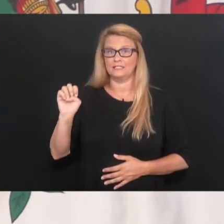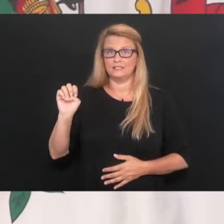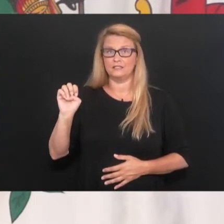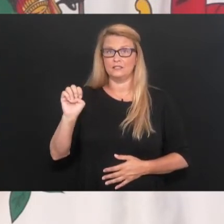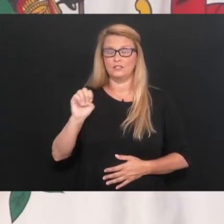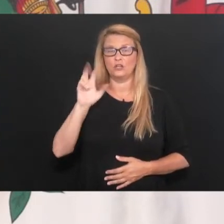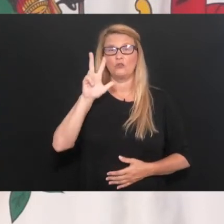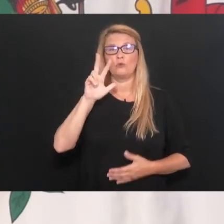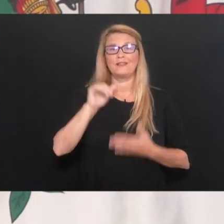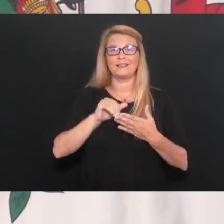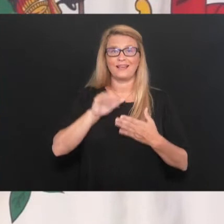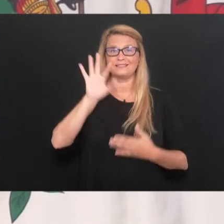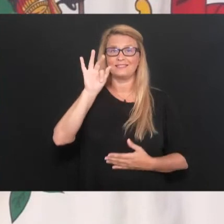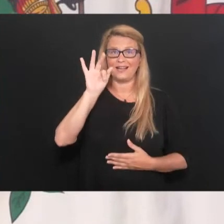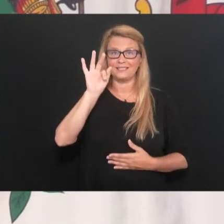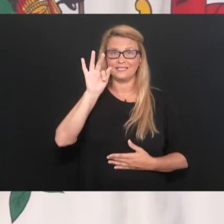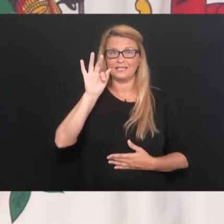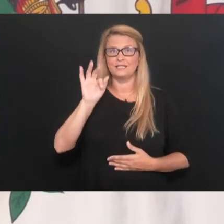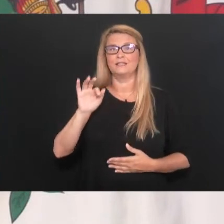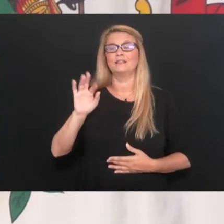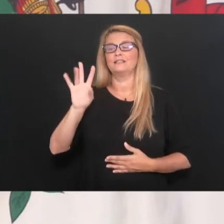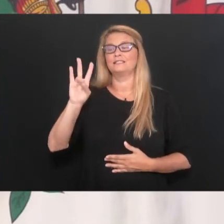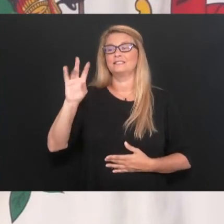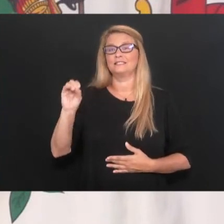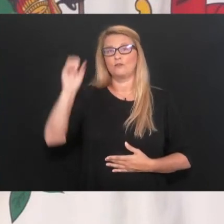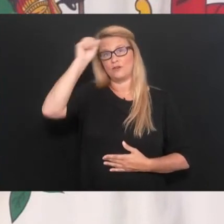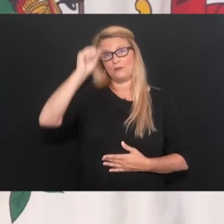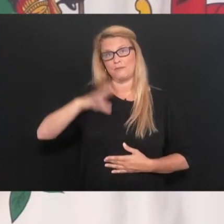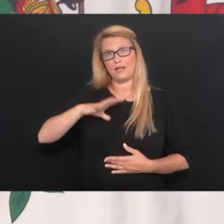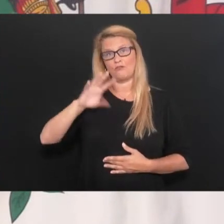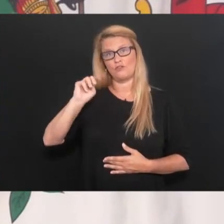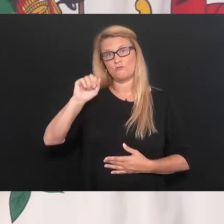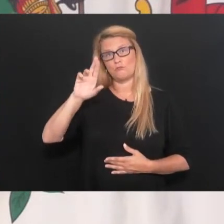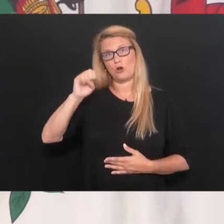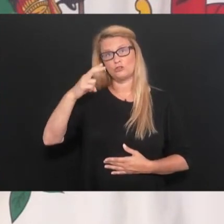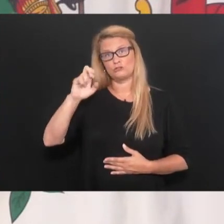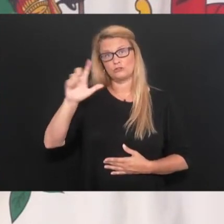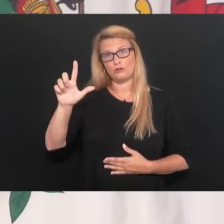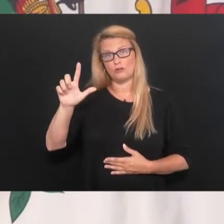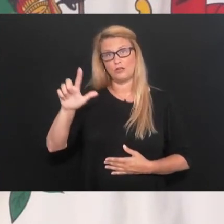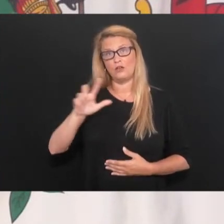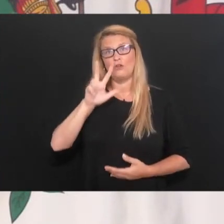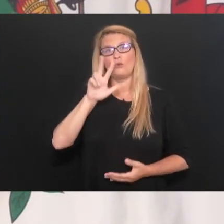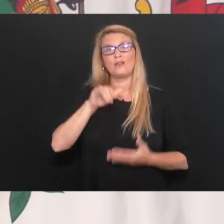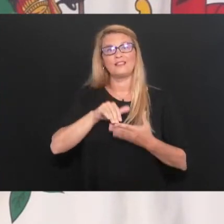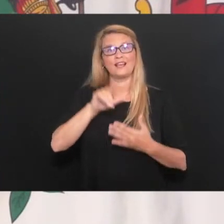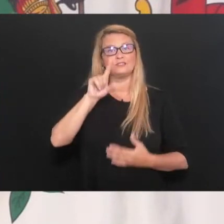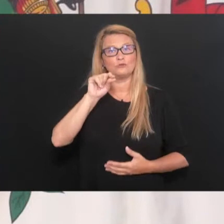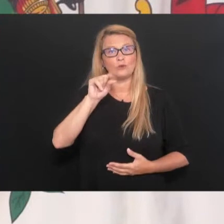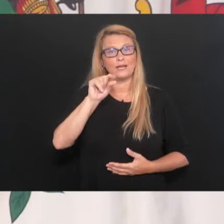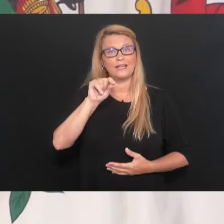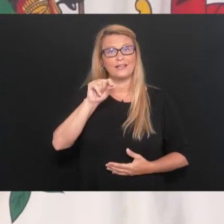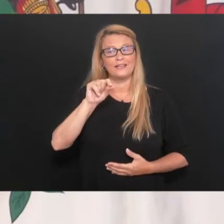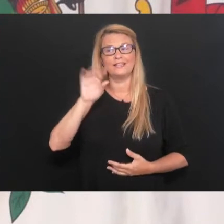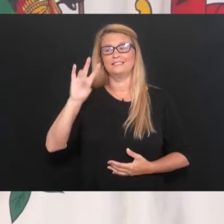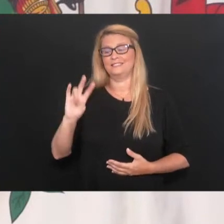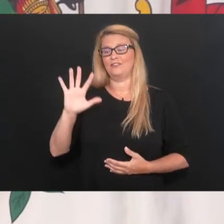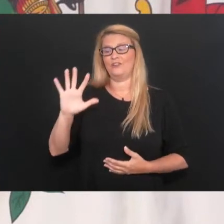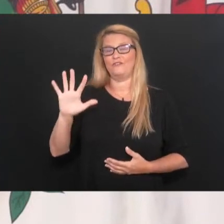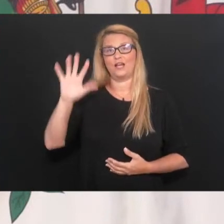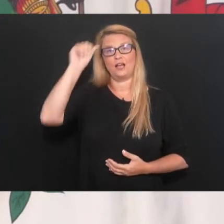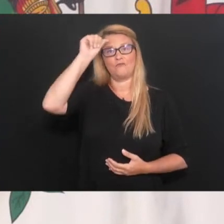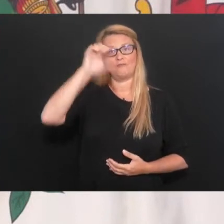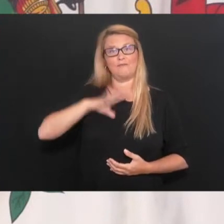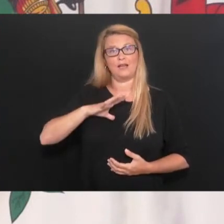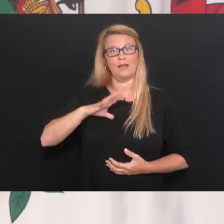The 3,019th death is a 70-year-old male from Marshall County. The 3,020th death is a 75-year-old male